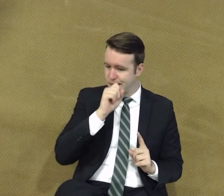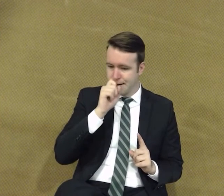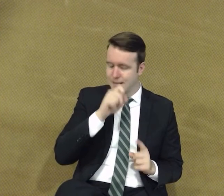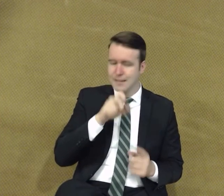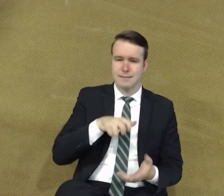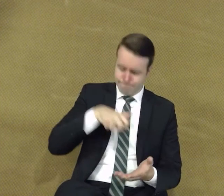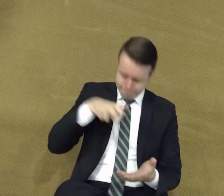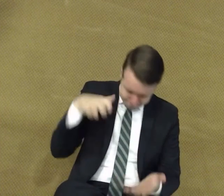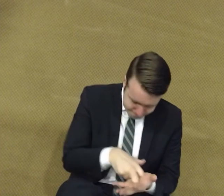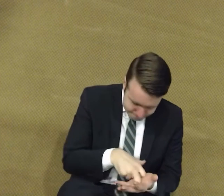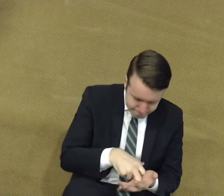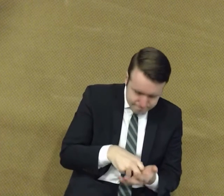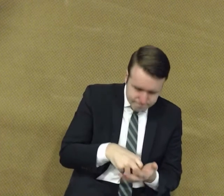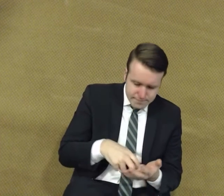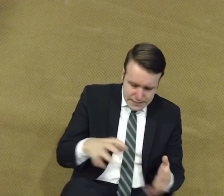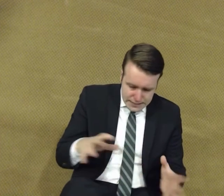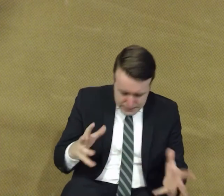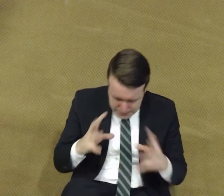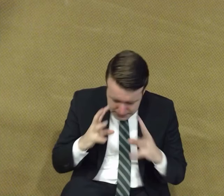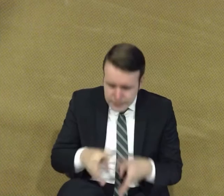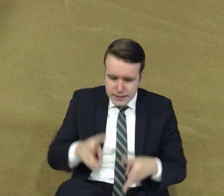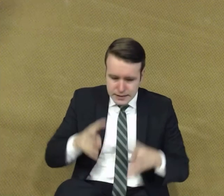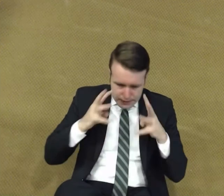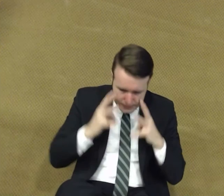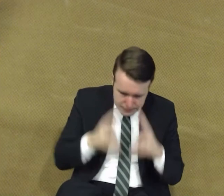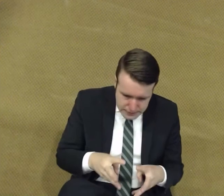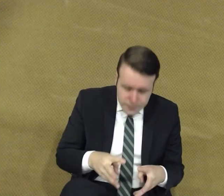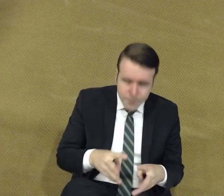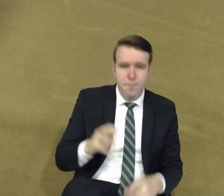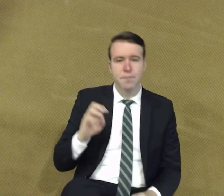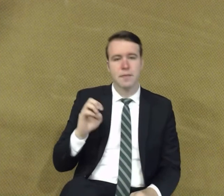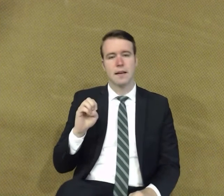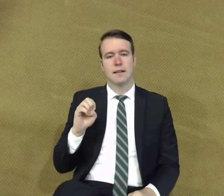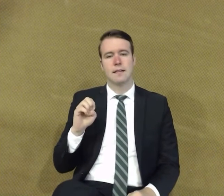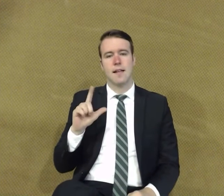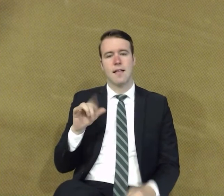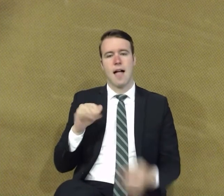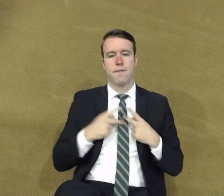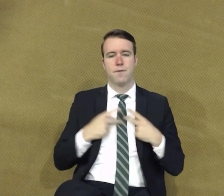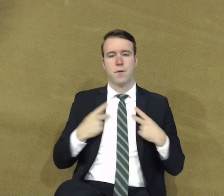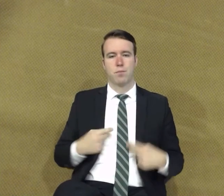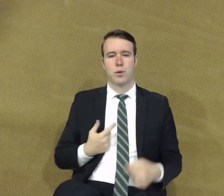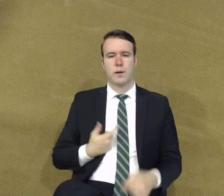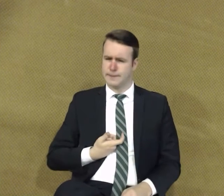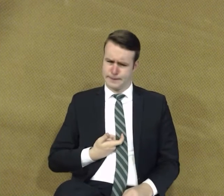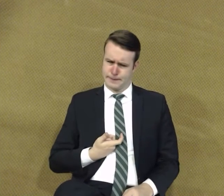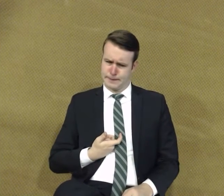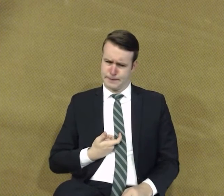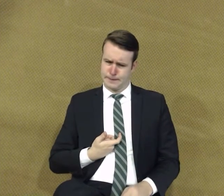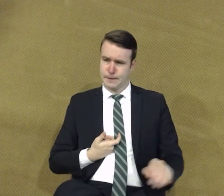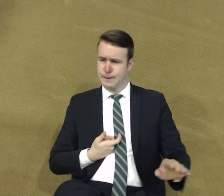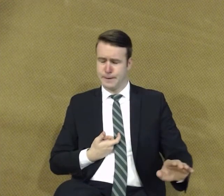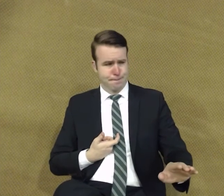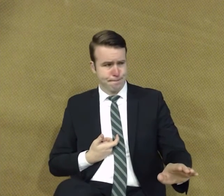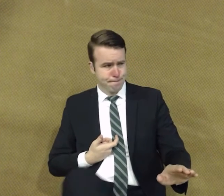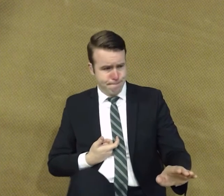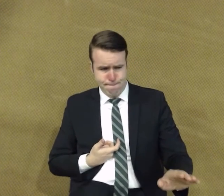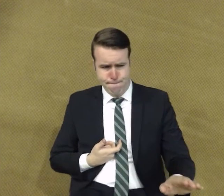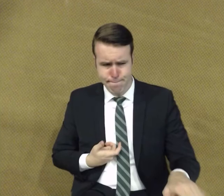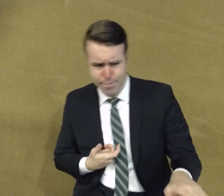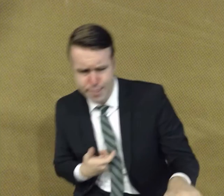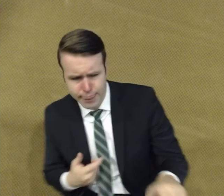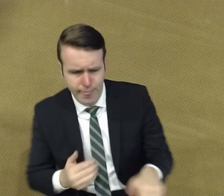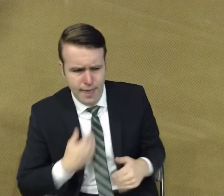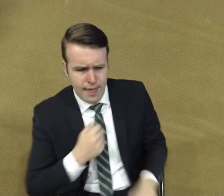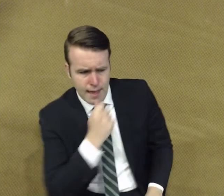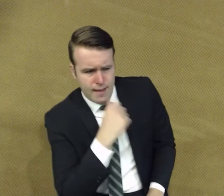halfway down, and she is weeping, and Eli the priest comes by and sees her there and stops and says,